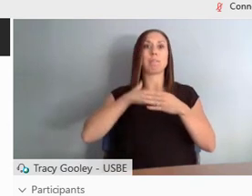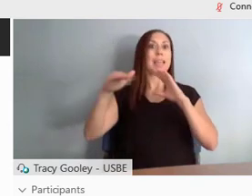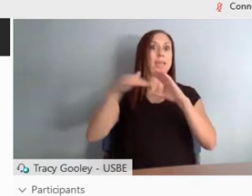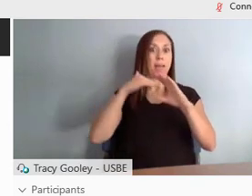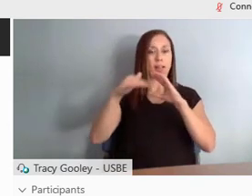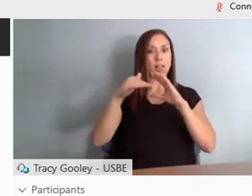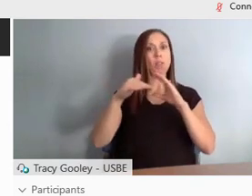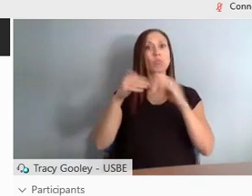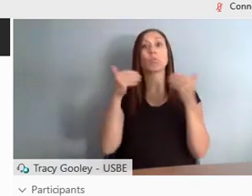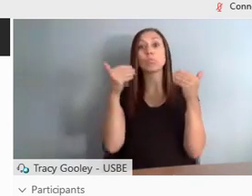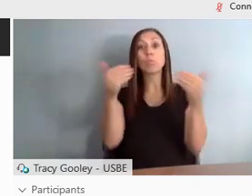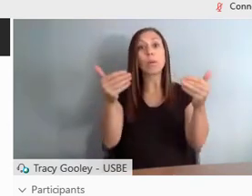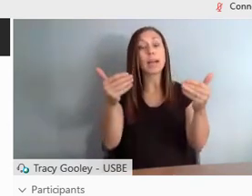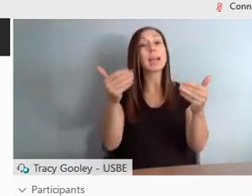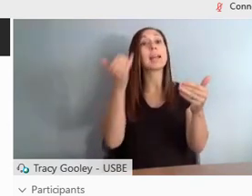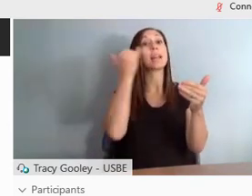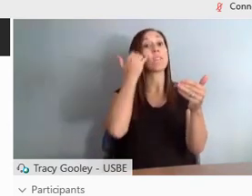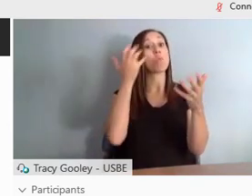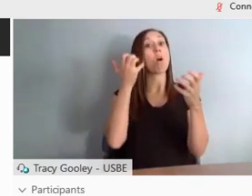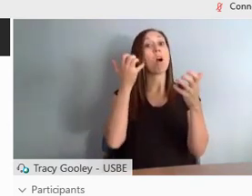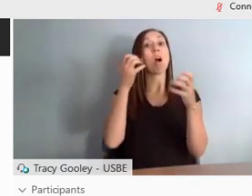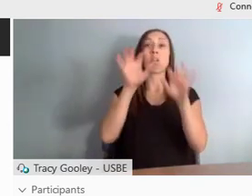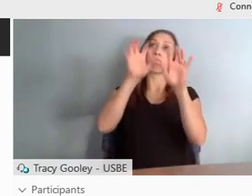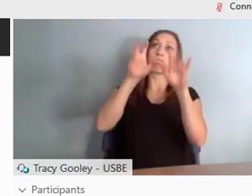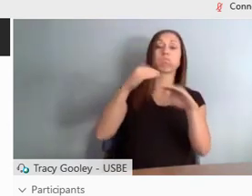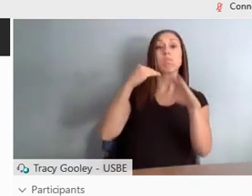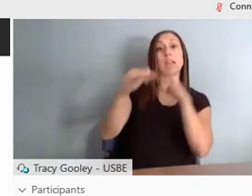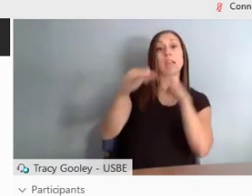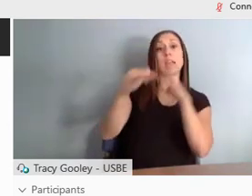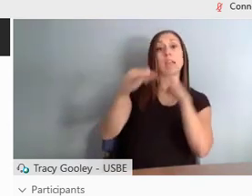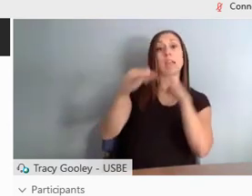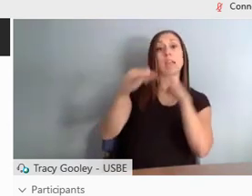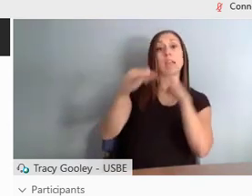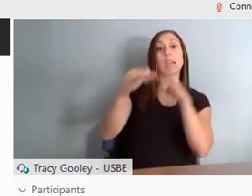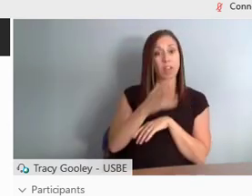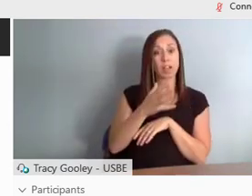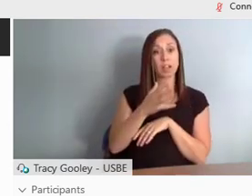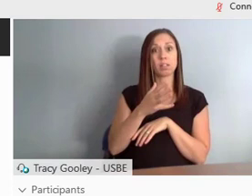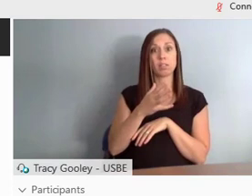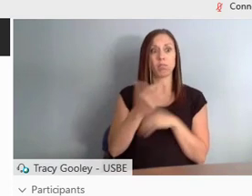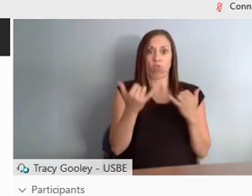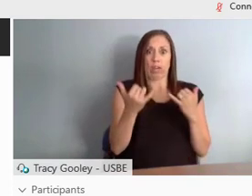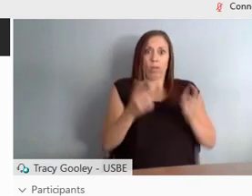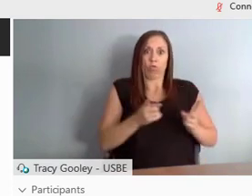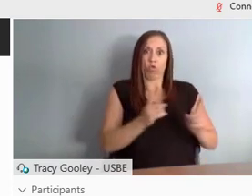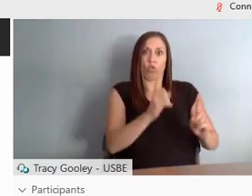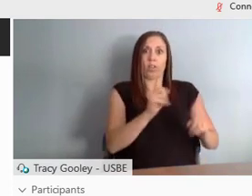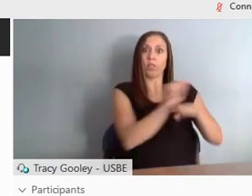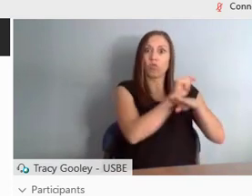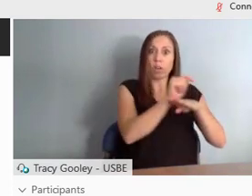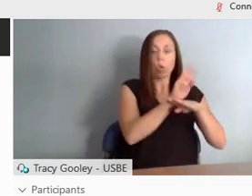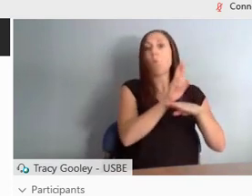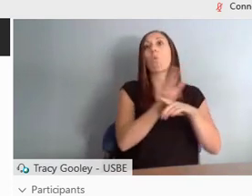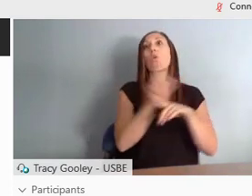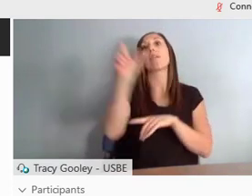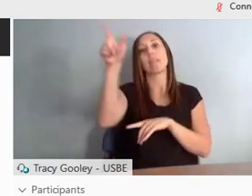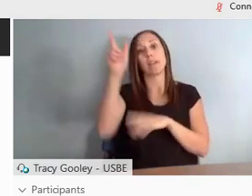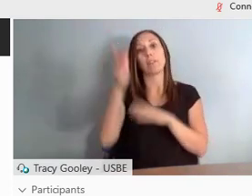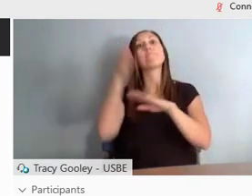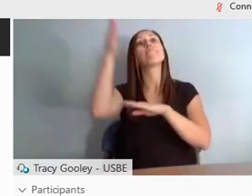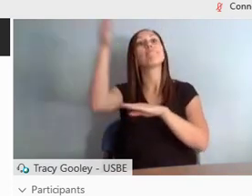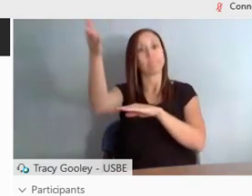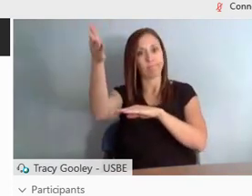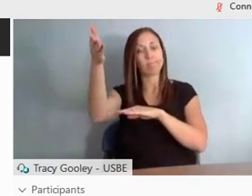feel free if you want to shoot me an email either during this or the training or after the training, and